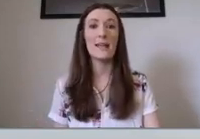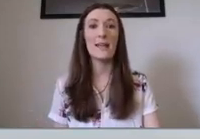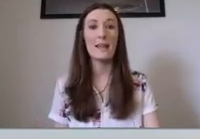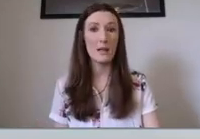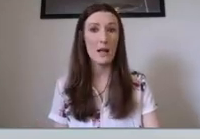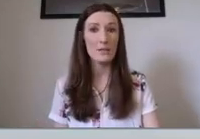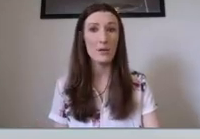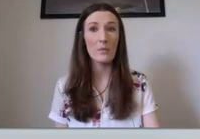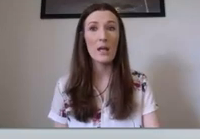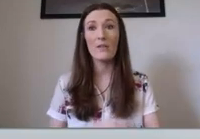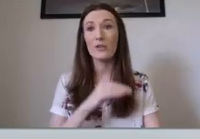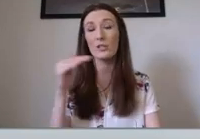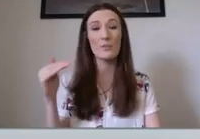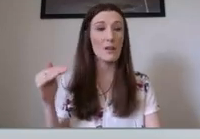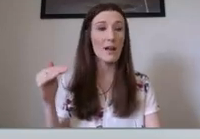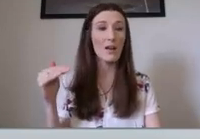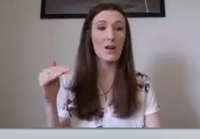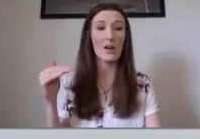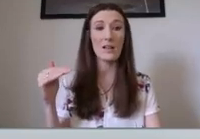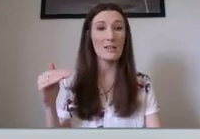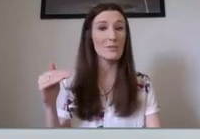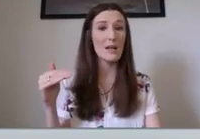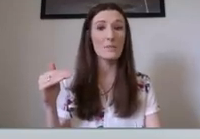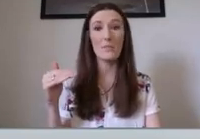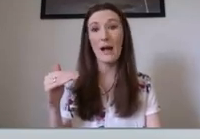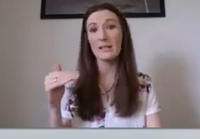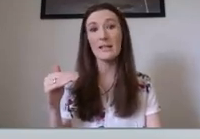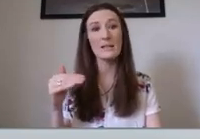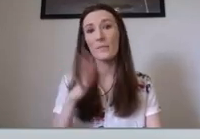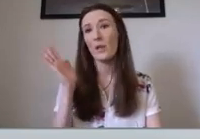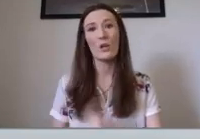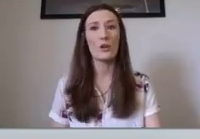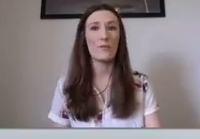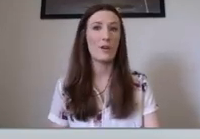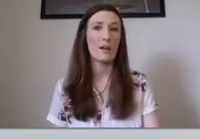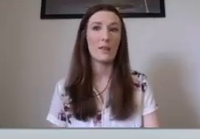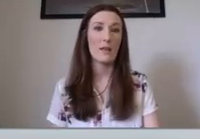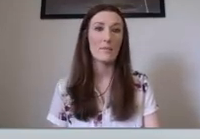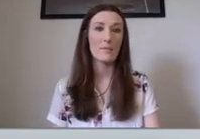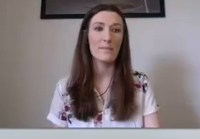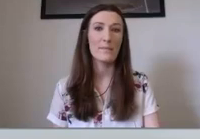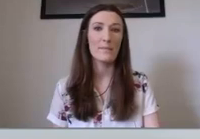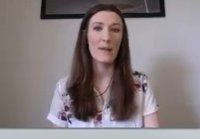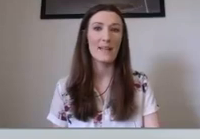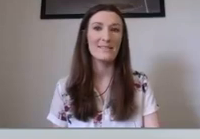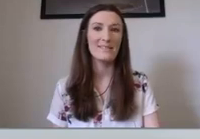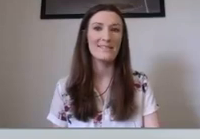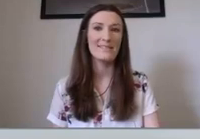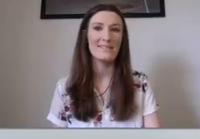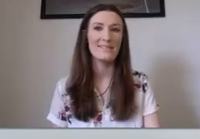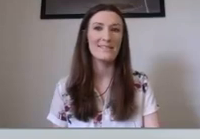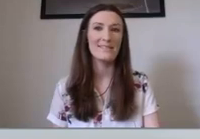just in the classroom. If you're just relying on classroom time to practice, you're going to forget everything. Bye.